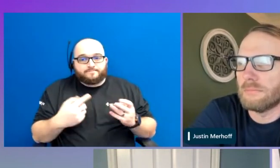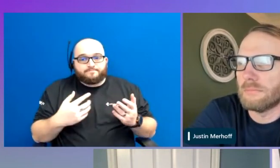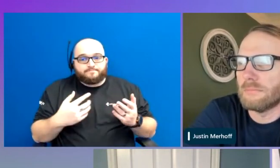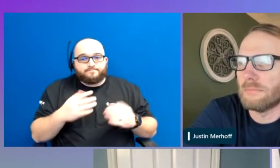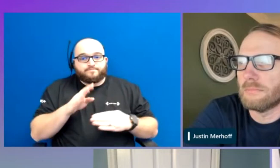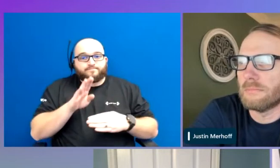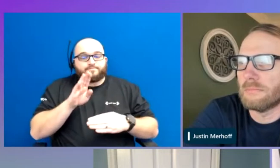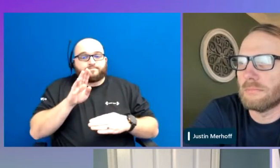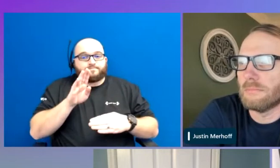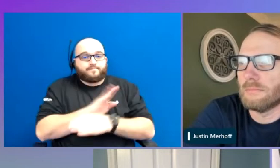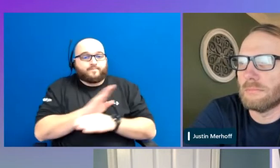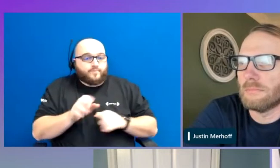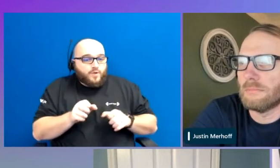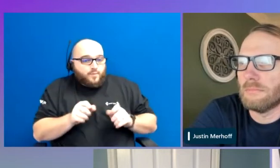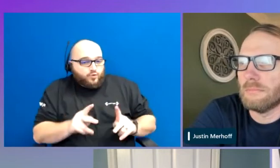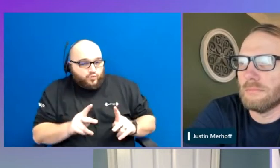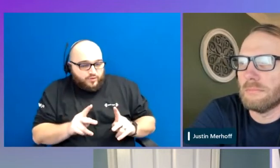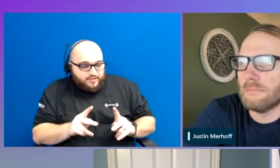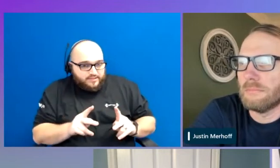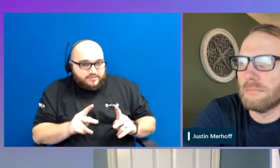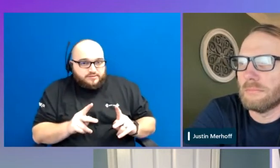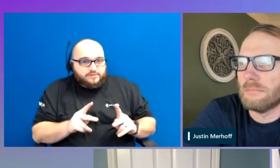business opportunities when it comes to